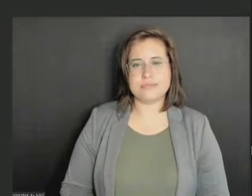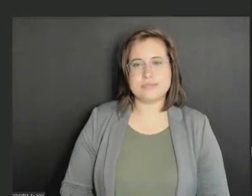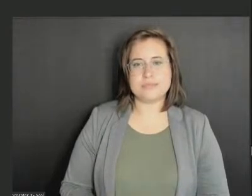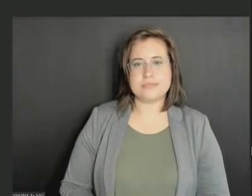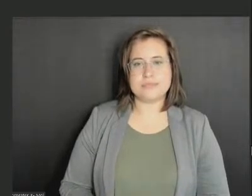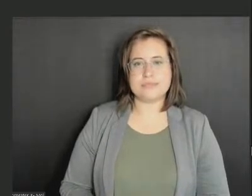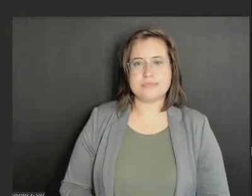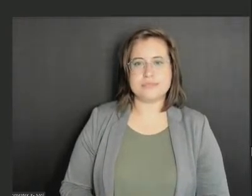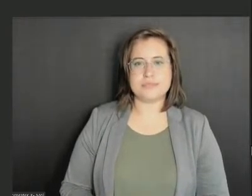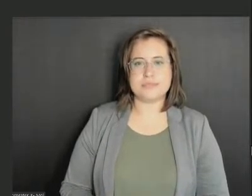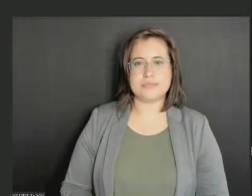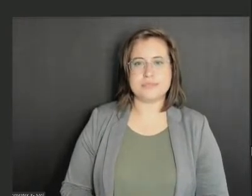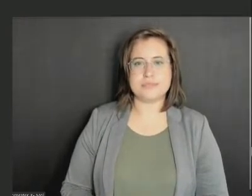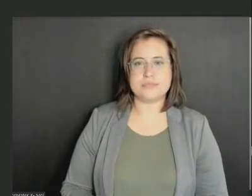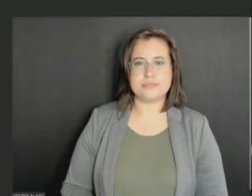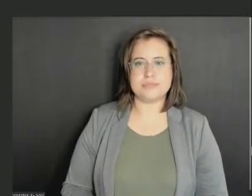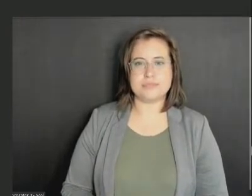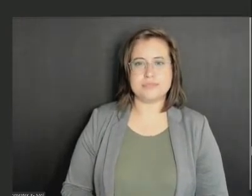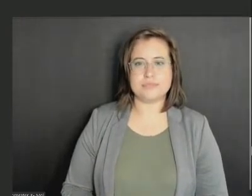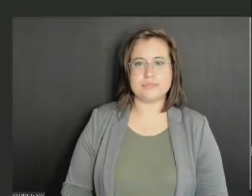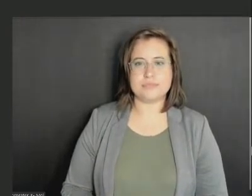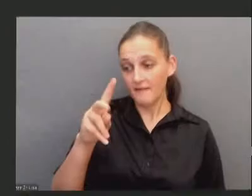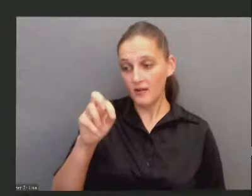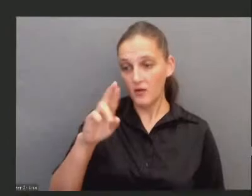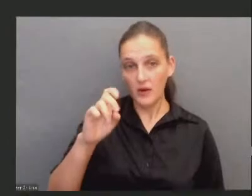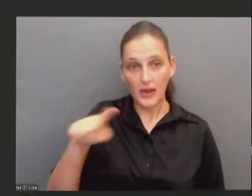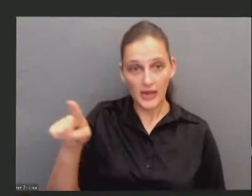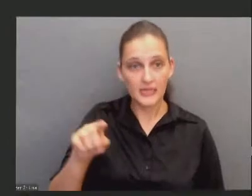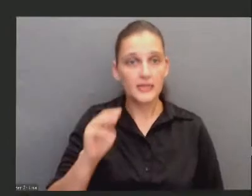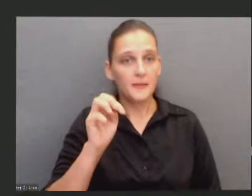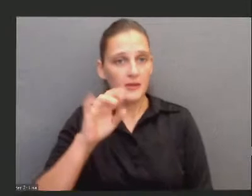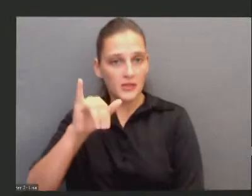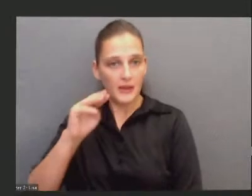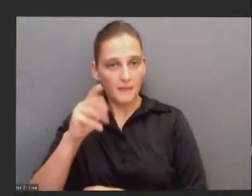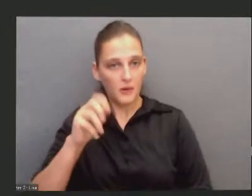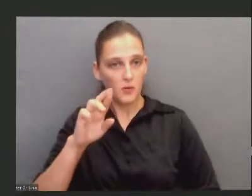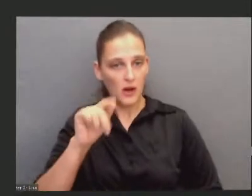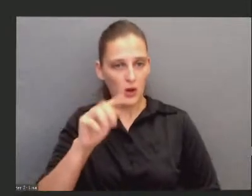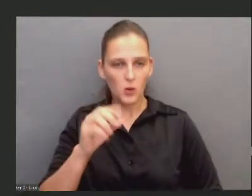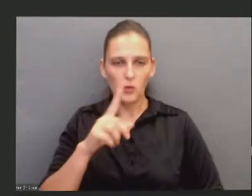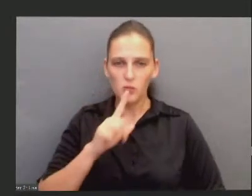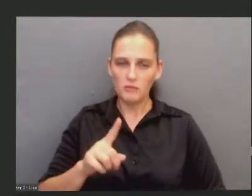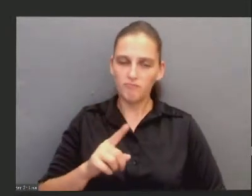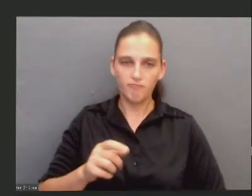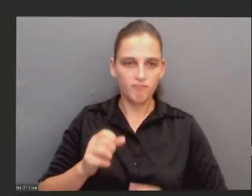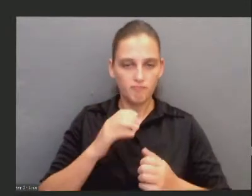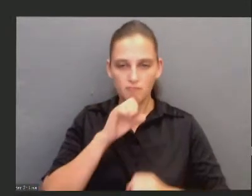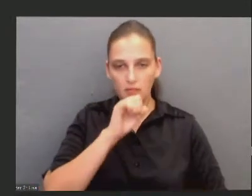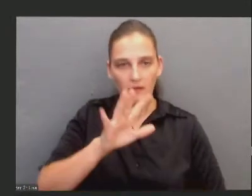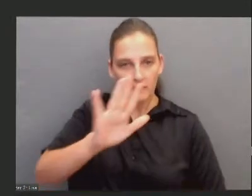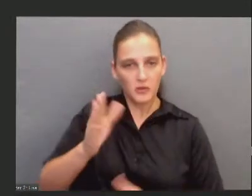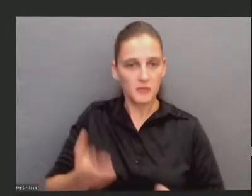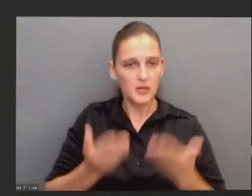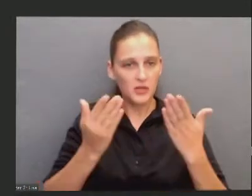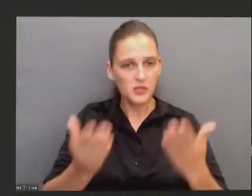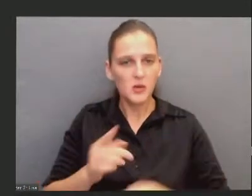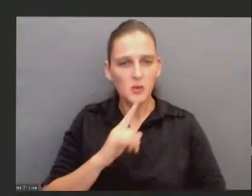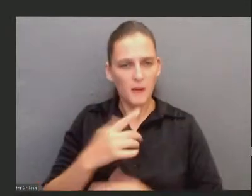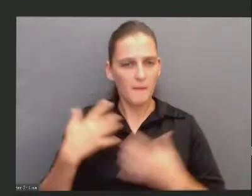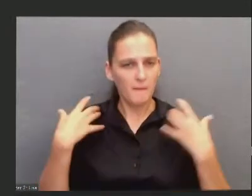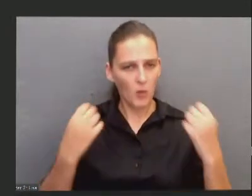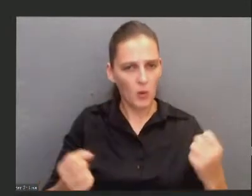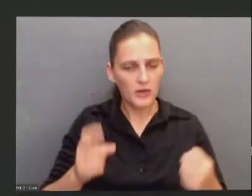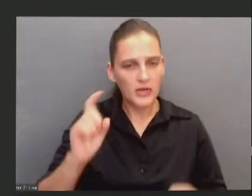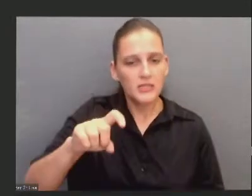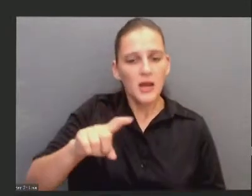Alvarez and Mr. Imperato for your leadership. I really find these recommendations just really bold and necessary, but I wanted to also elevate